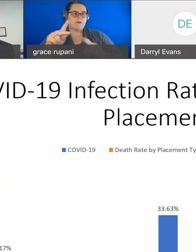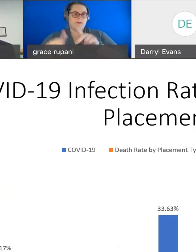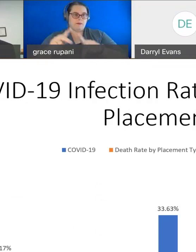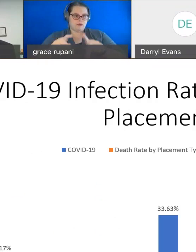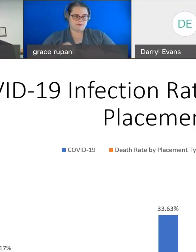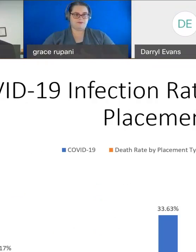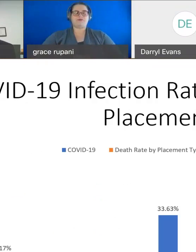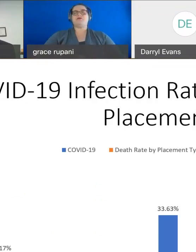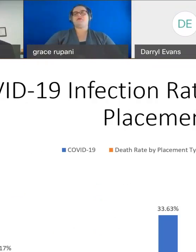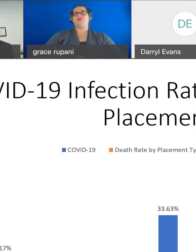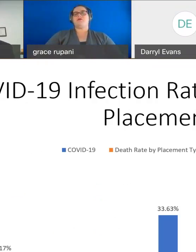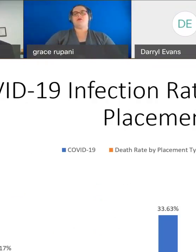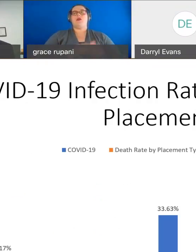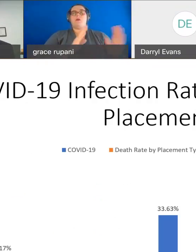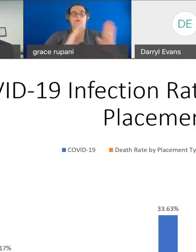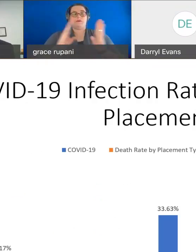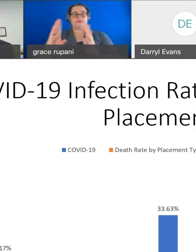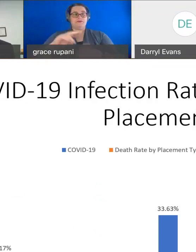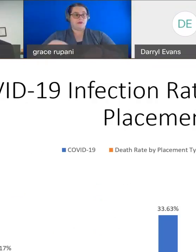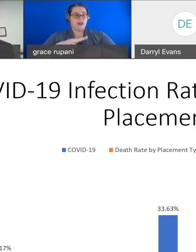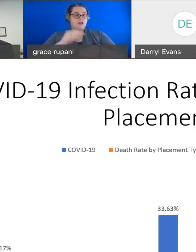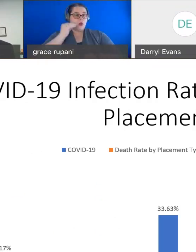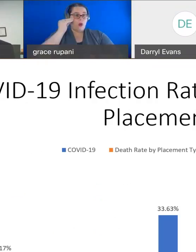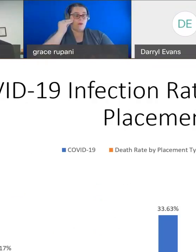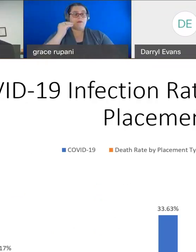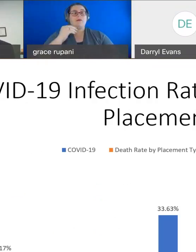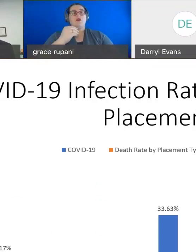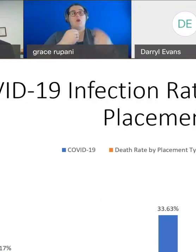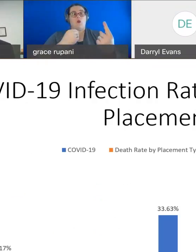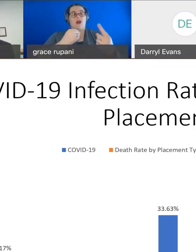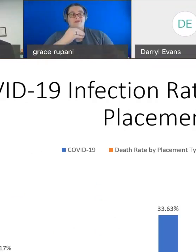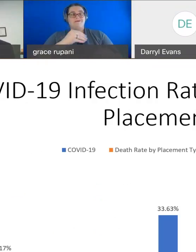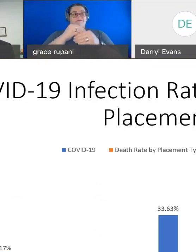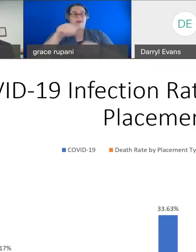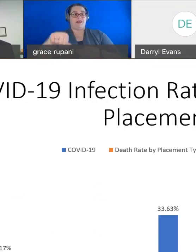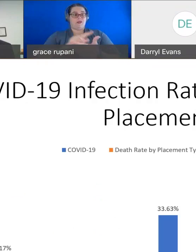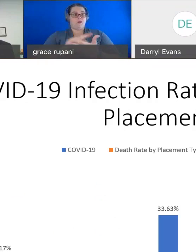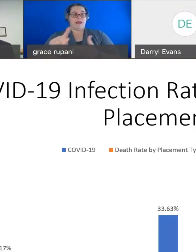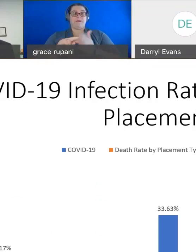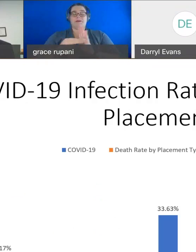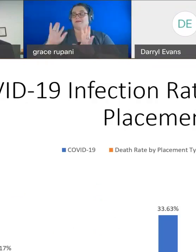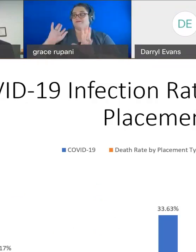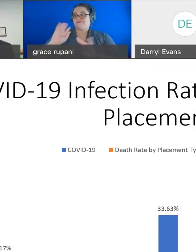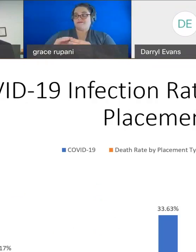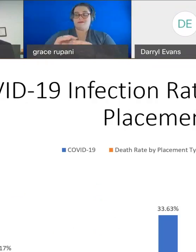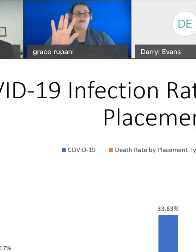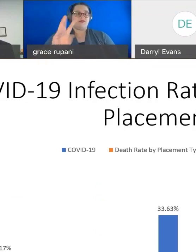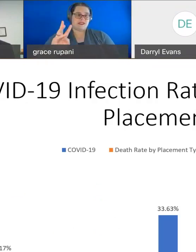homes, it was 1 additional person, so that's 56 people. Of those, 5 have